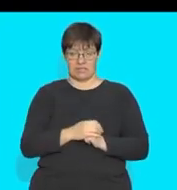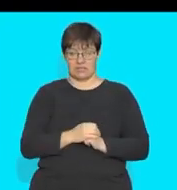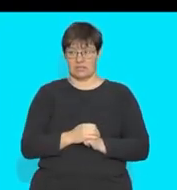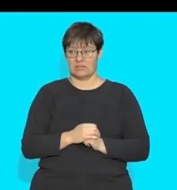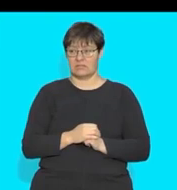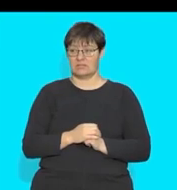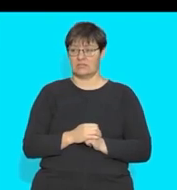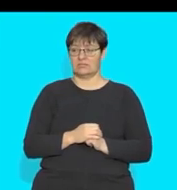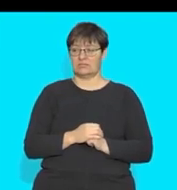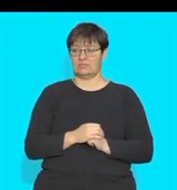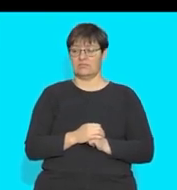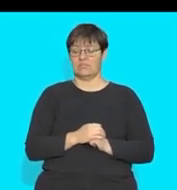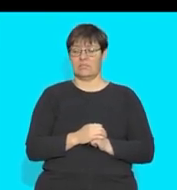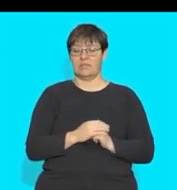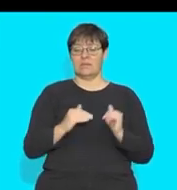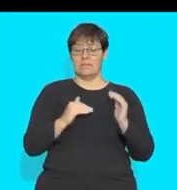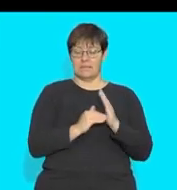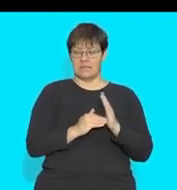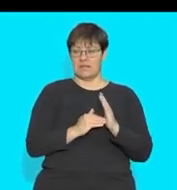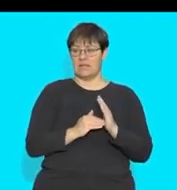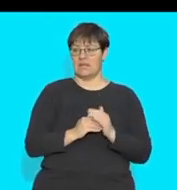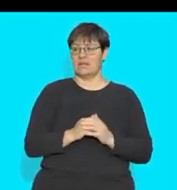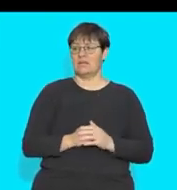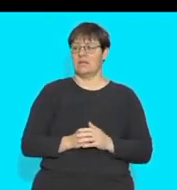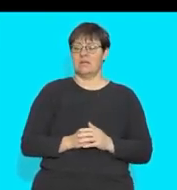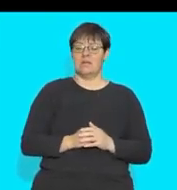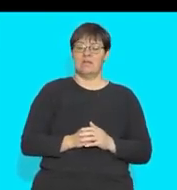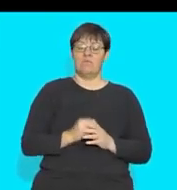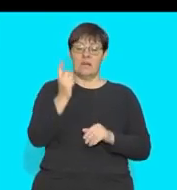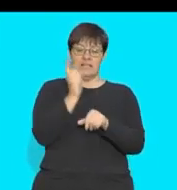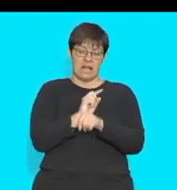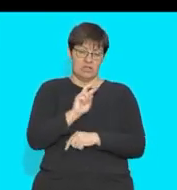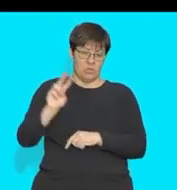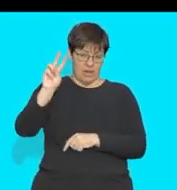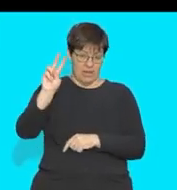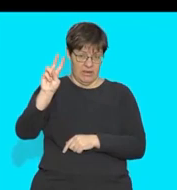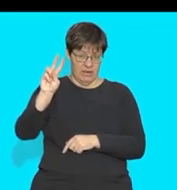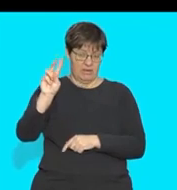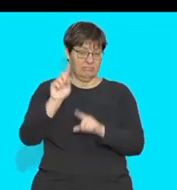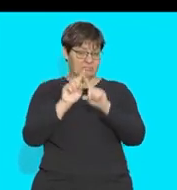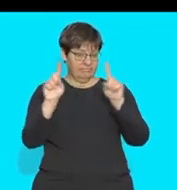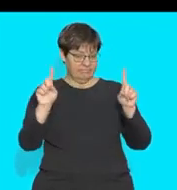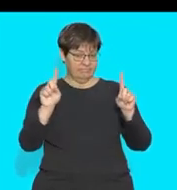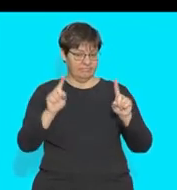times 10 to the minus 3 meters per second squared, but